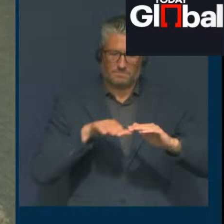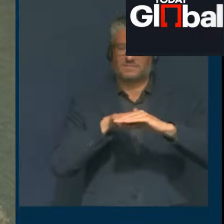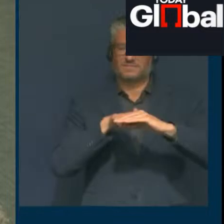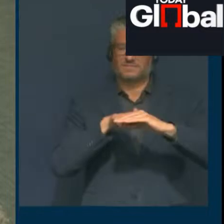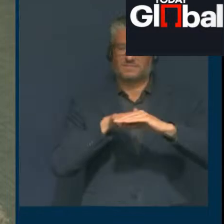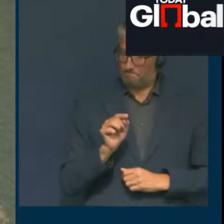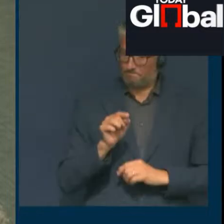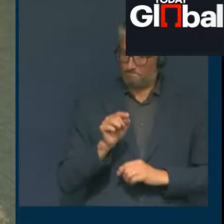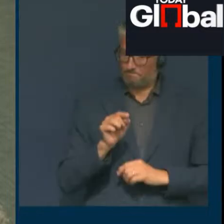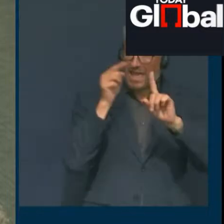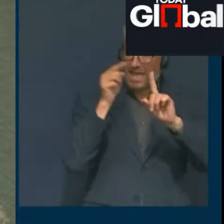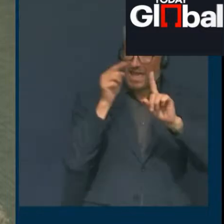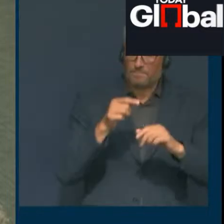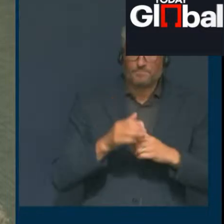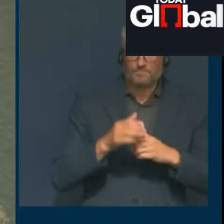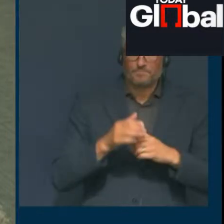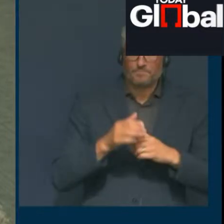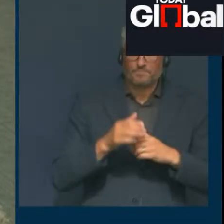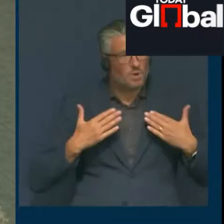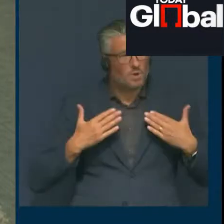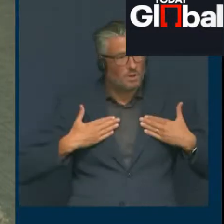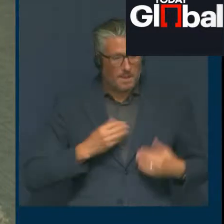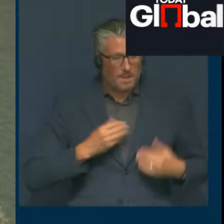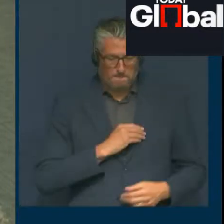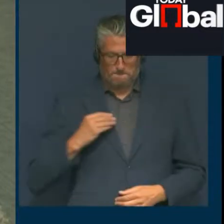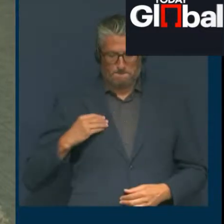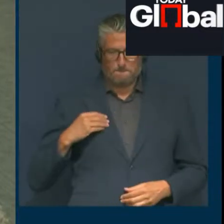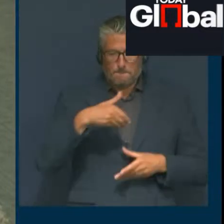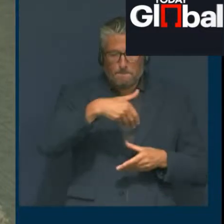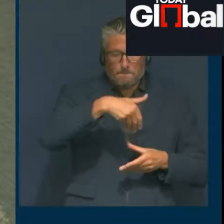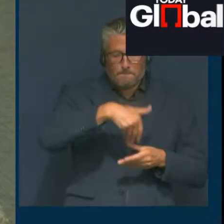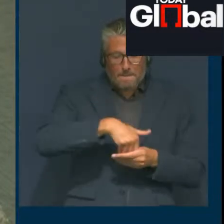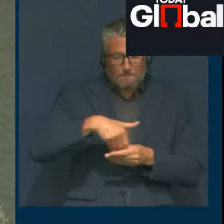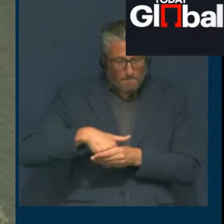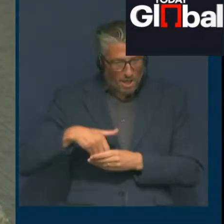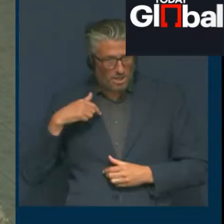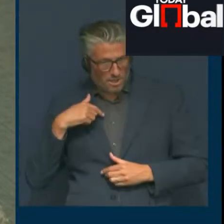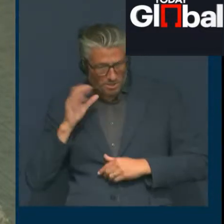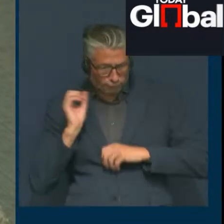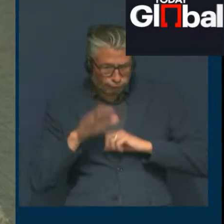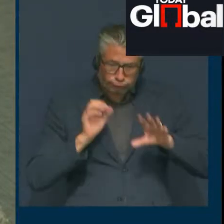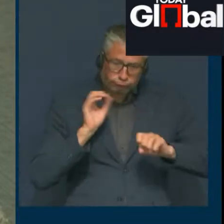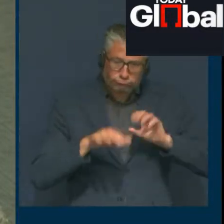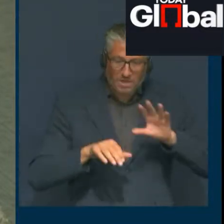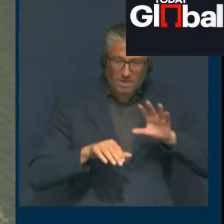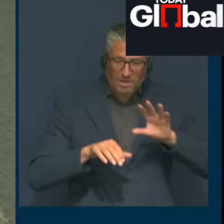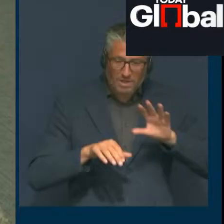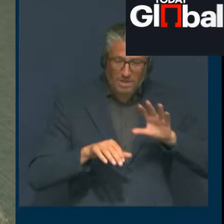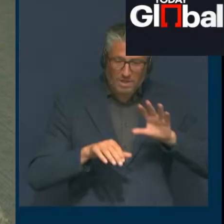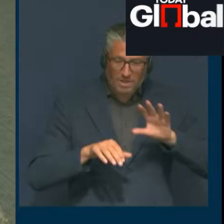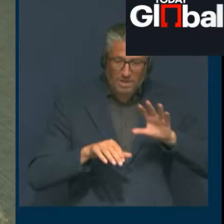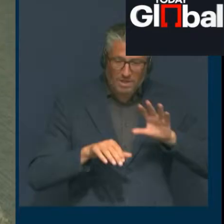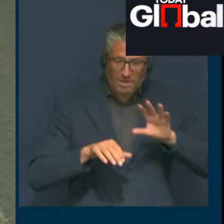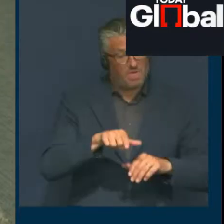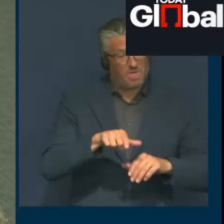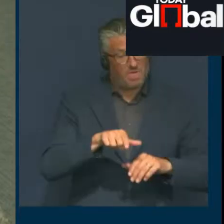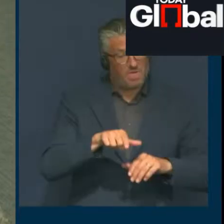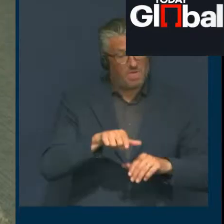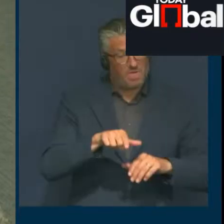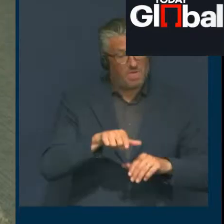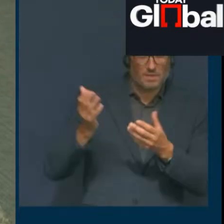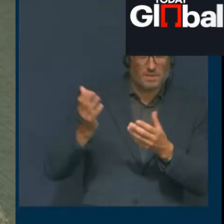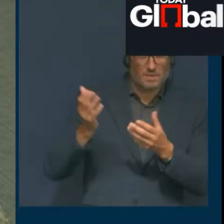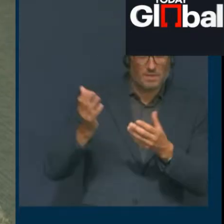convey the voices of our members to the competent authorities through consultative sessions and other